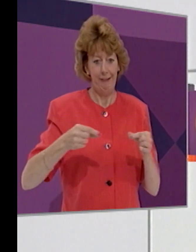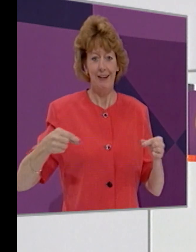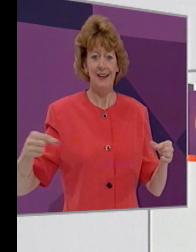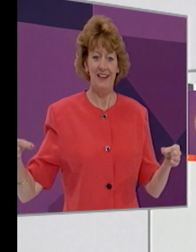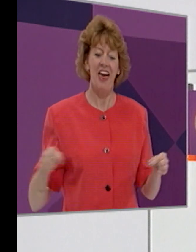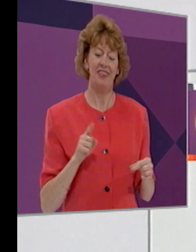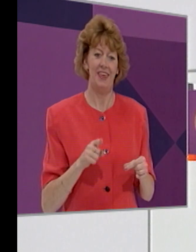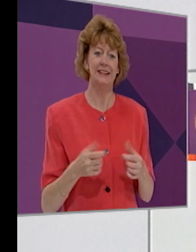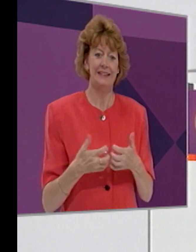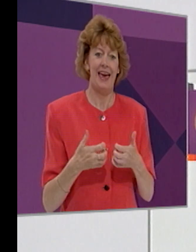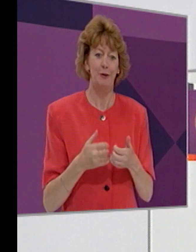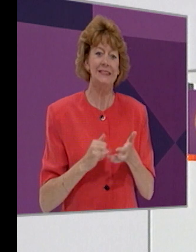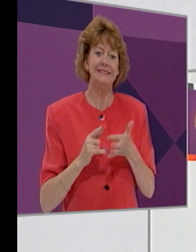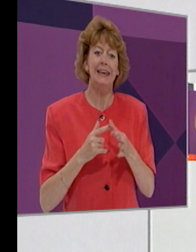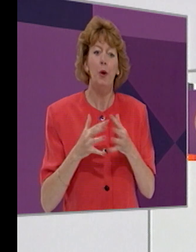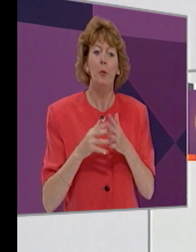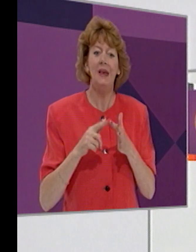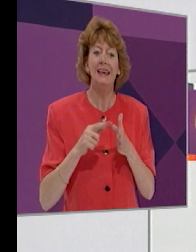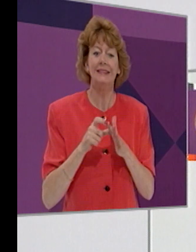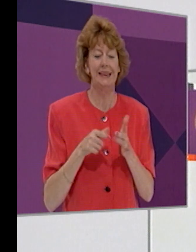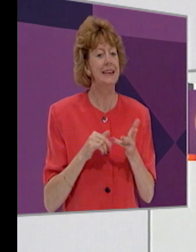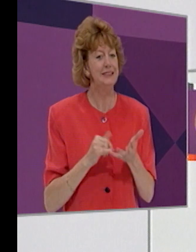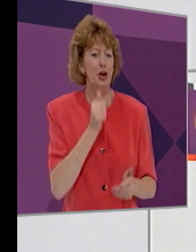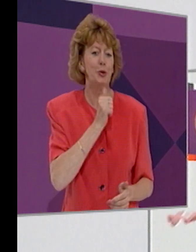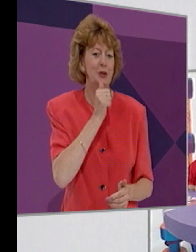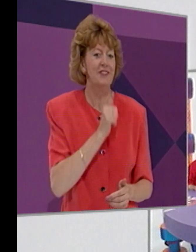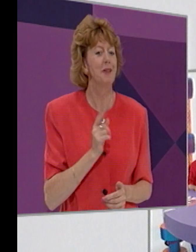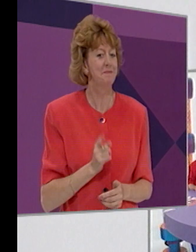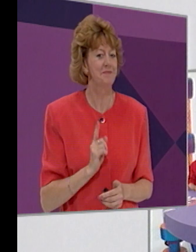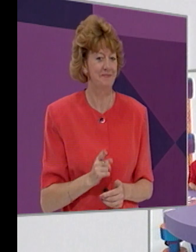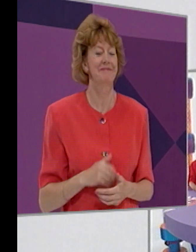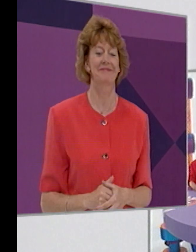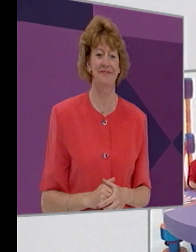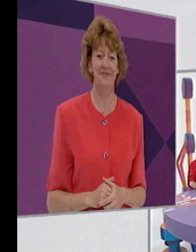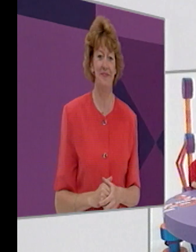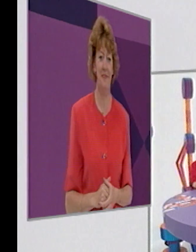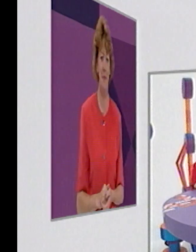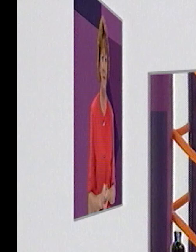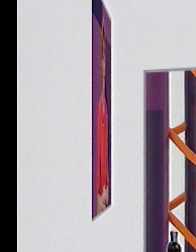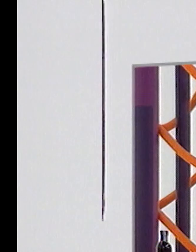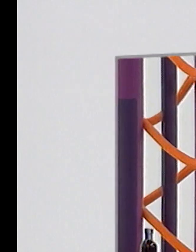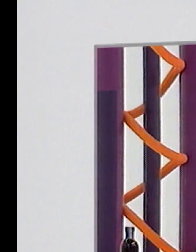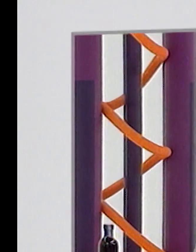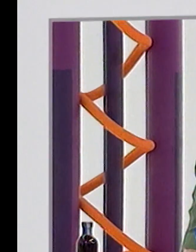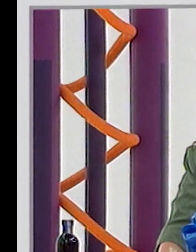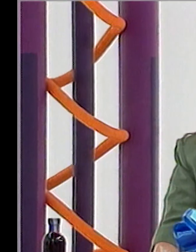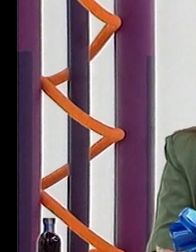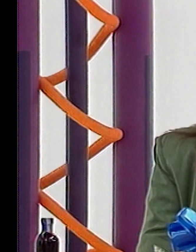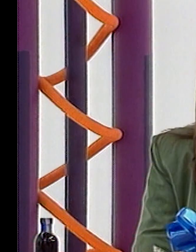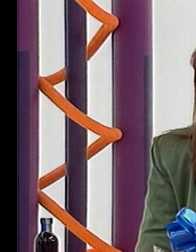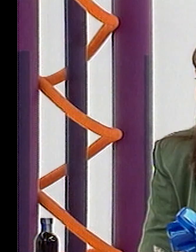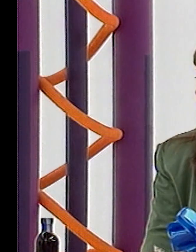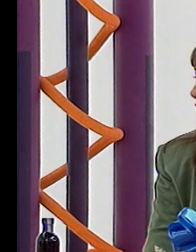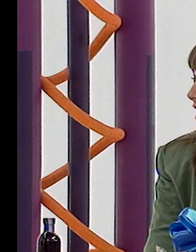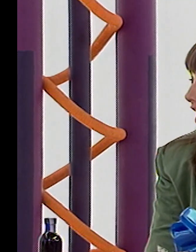useful is seaweed? The answer, very useful indeed. Well done, Fred. Thank you, Fred. Now, And one